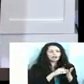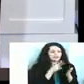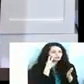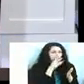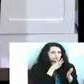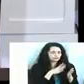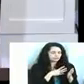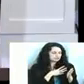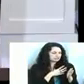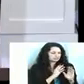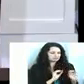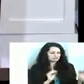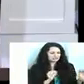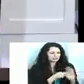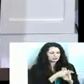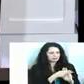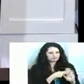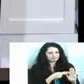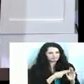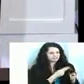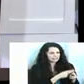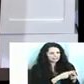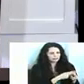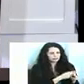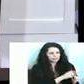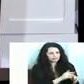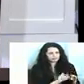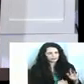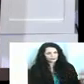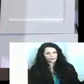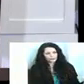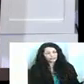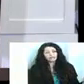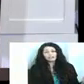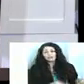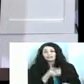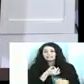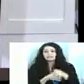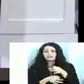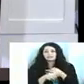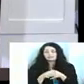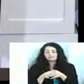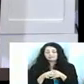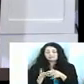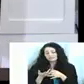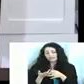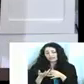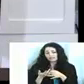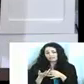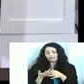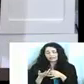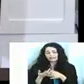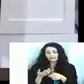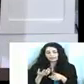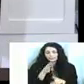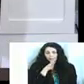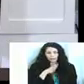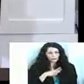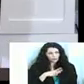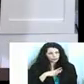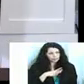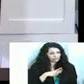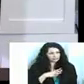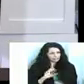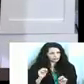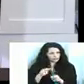are left unnamed. Indeed, sometimes the names of women are left unnamed, but their significant